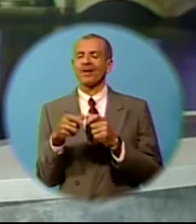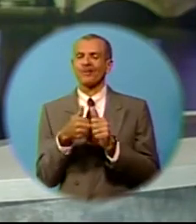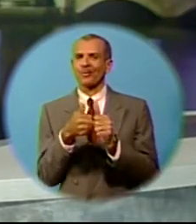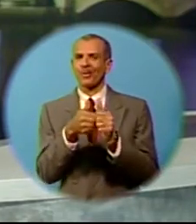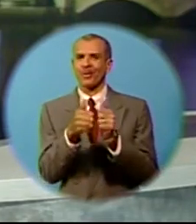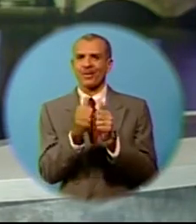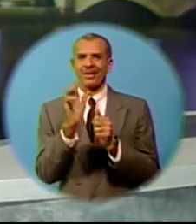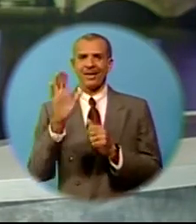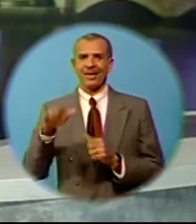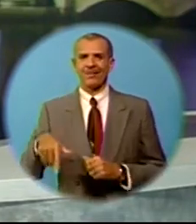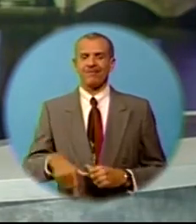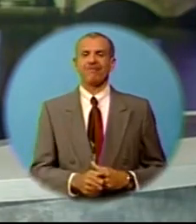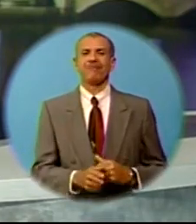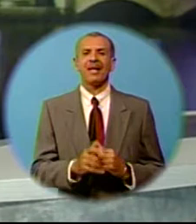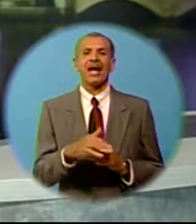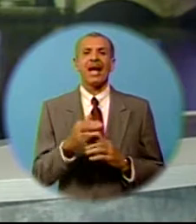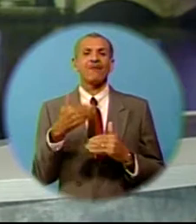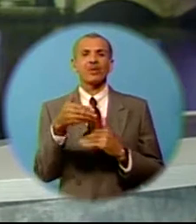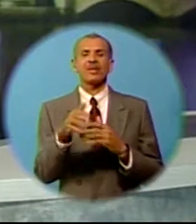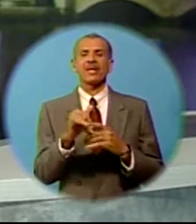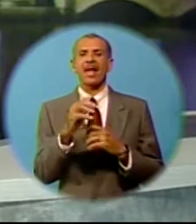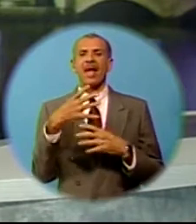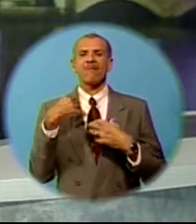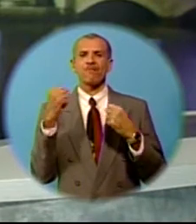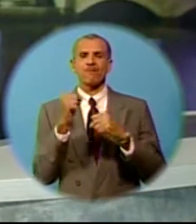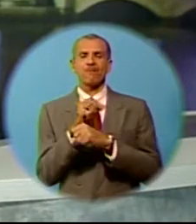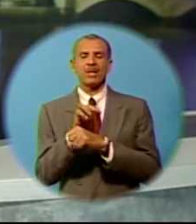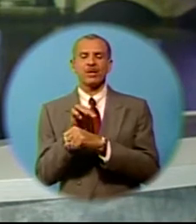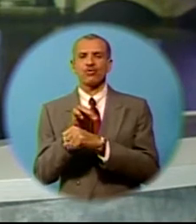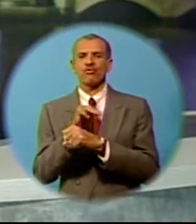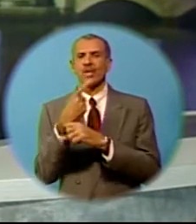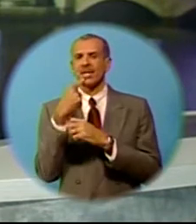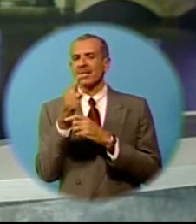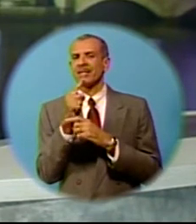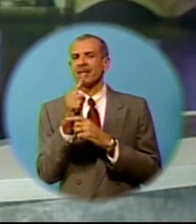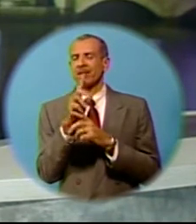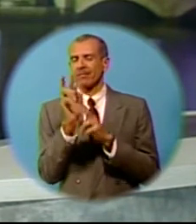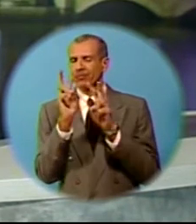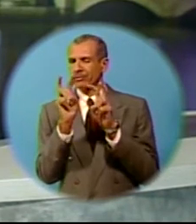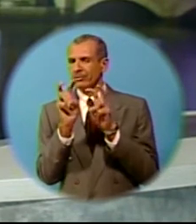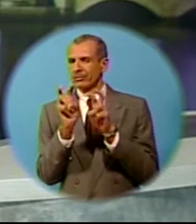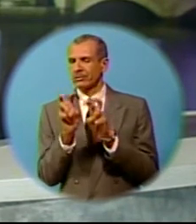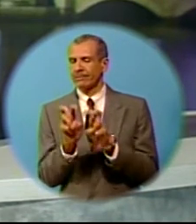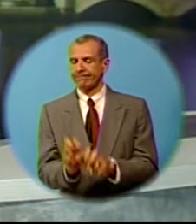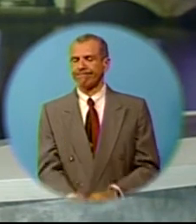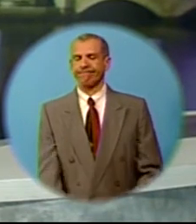later. Well, coming up after the break, the Health Ministry puts primary care under the microscope.